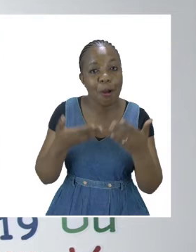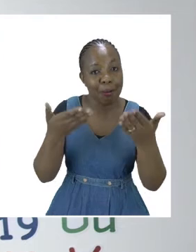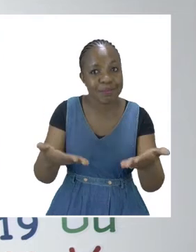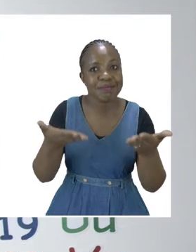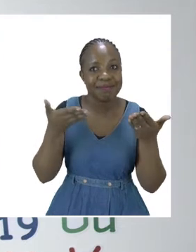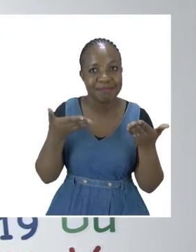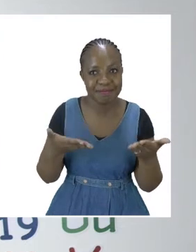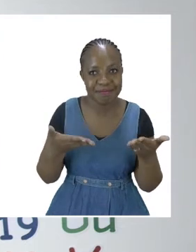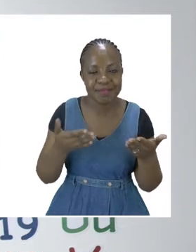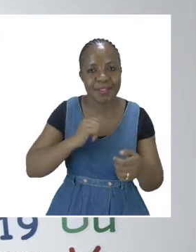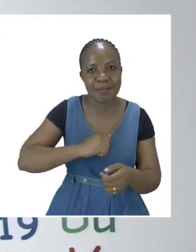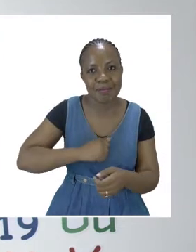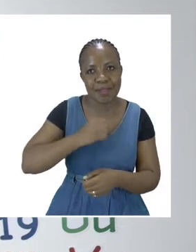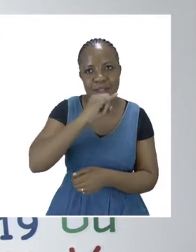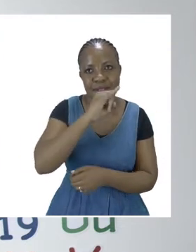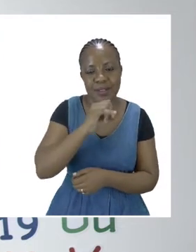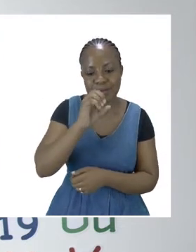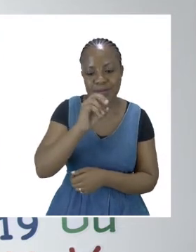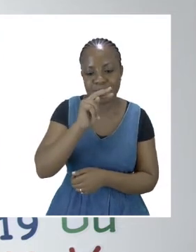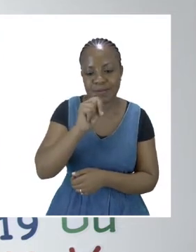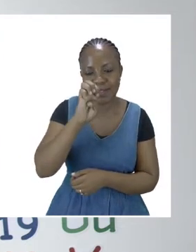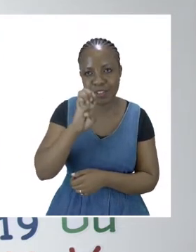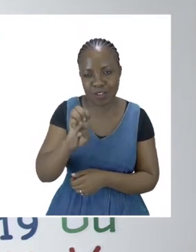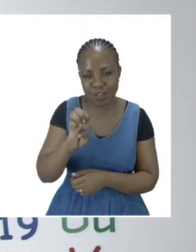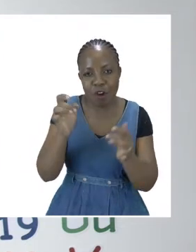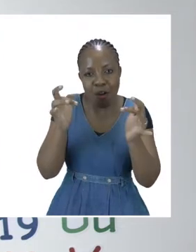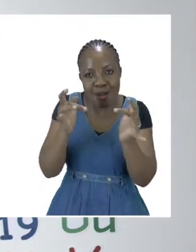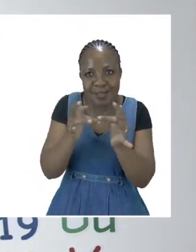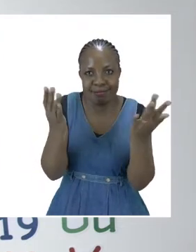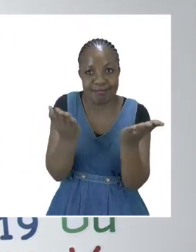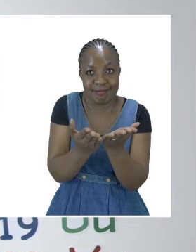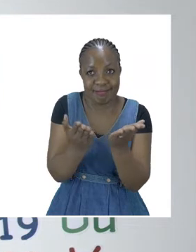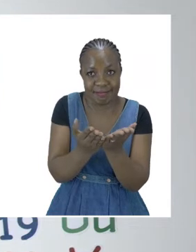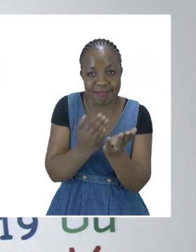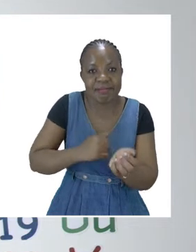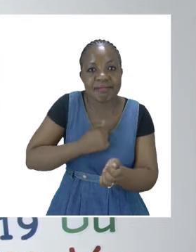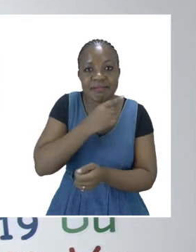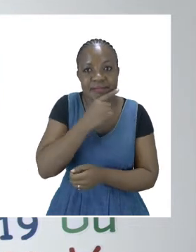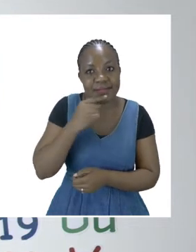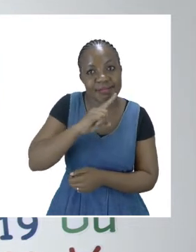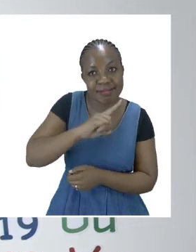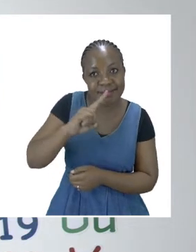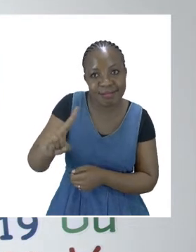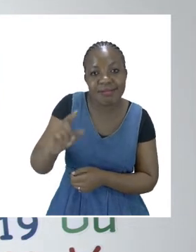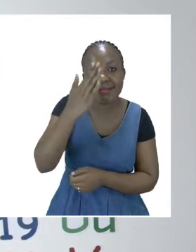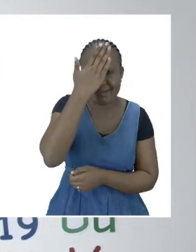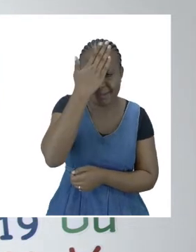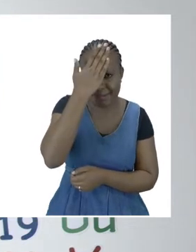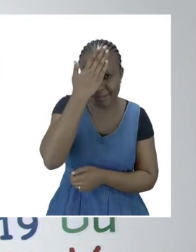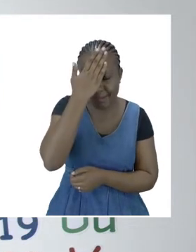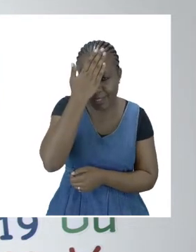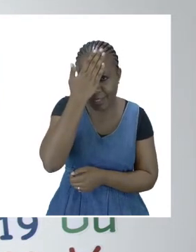Welcome to My Zone Online School. My name is Teacher Mutsa. Get your education